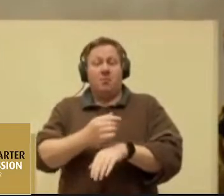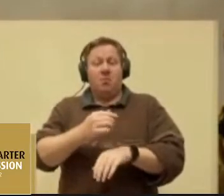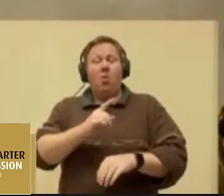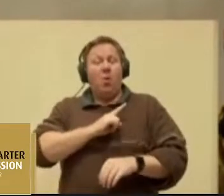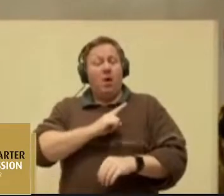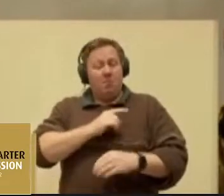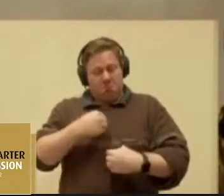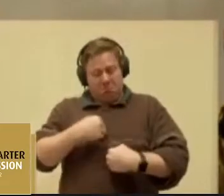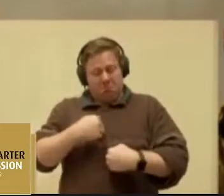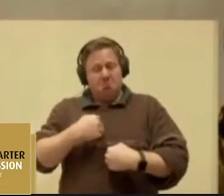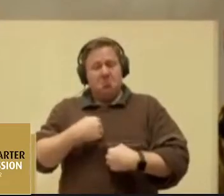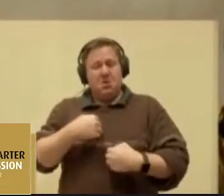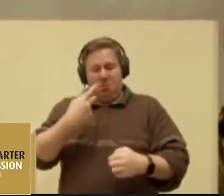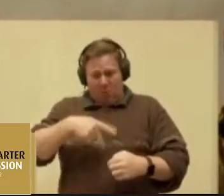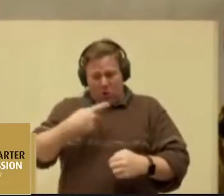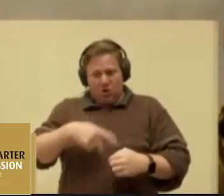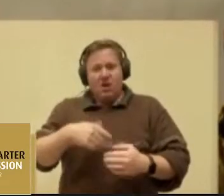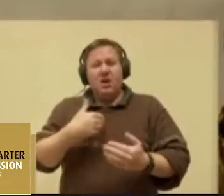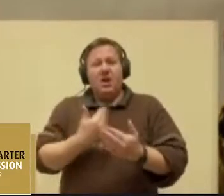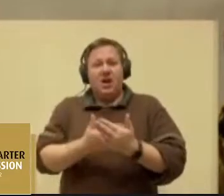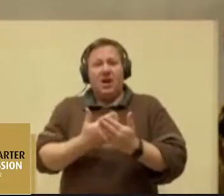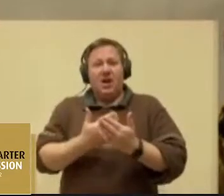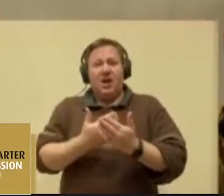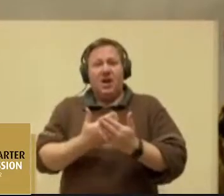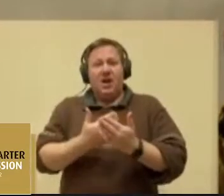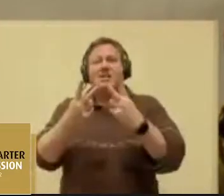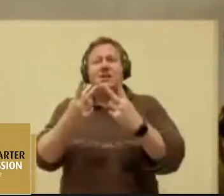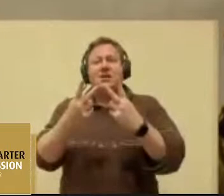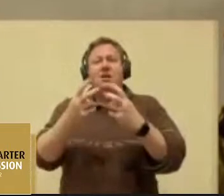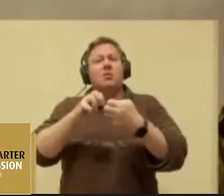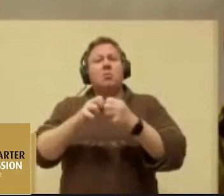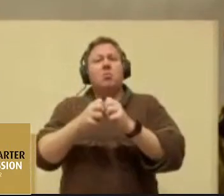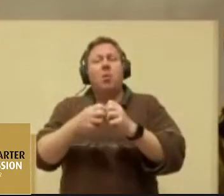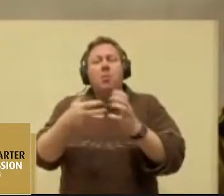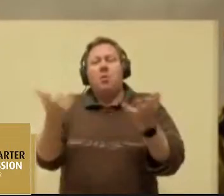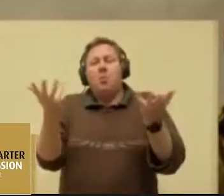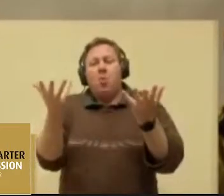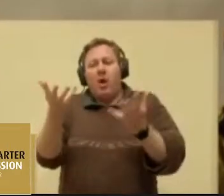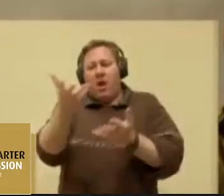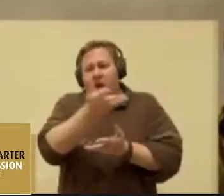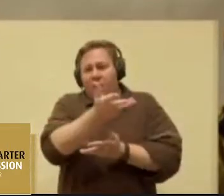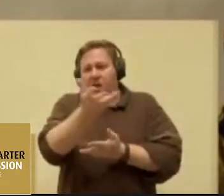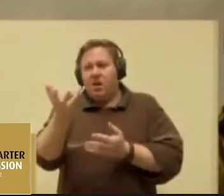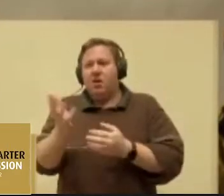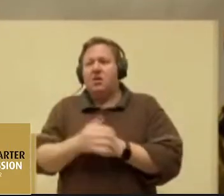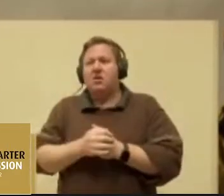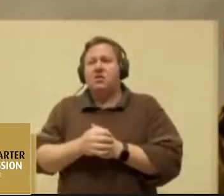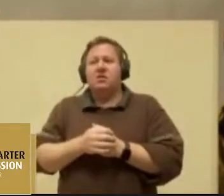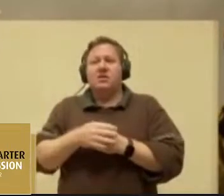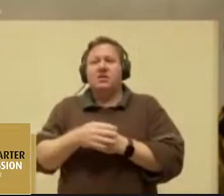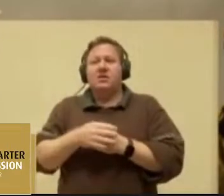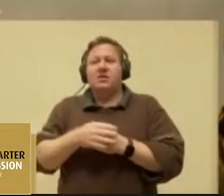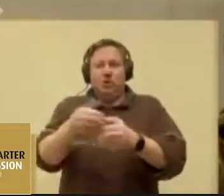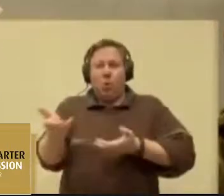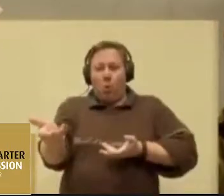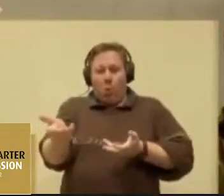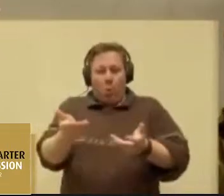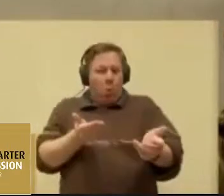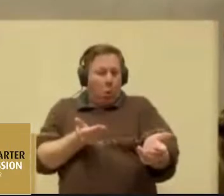personally could see where the problem lies and it is in coordination